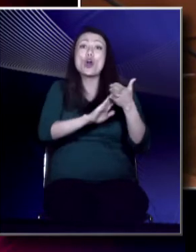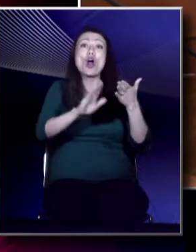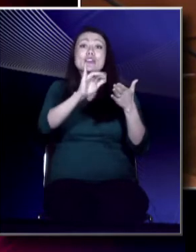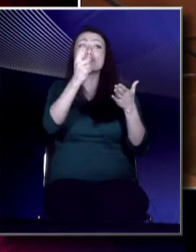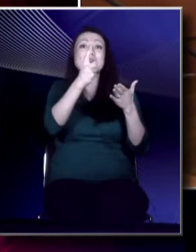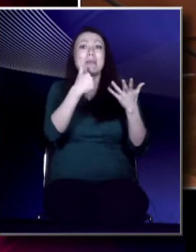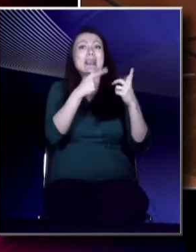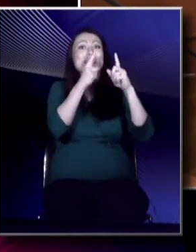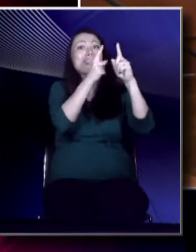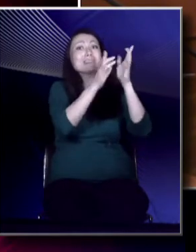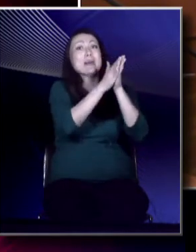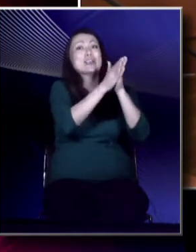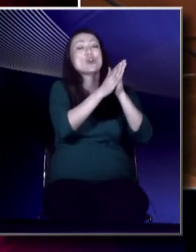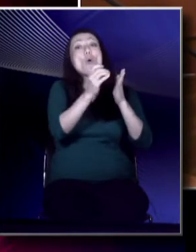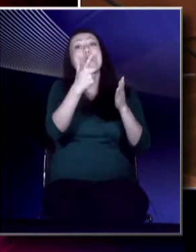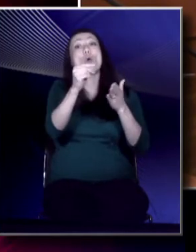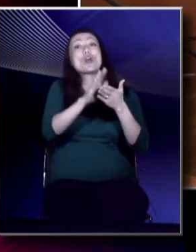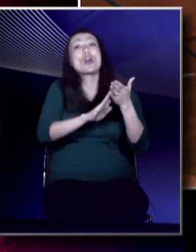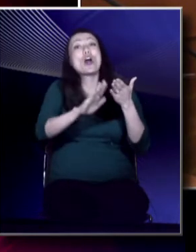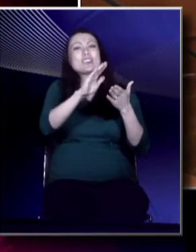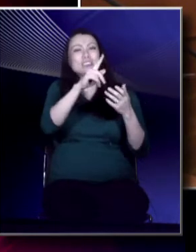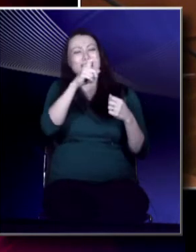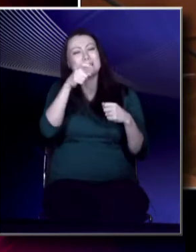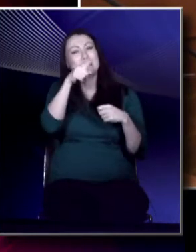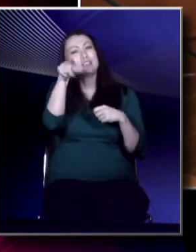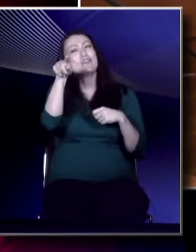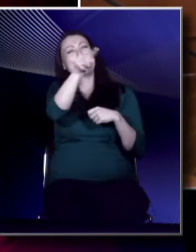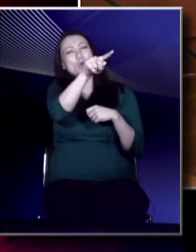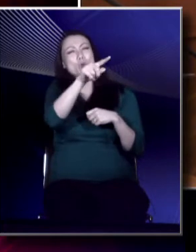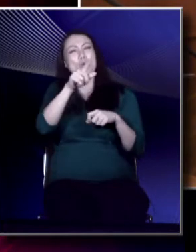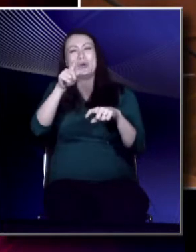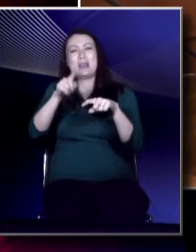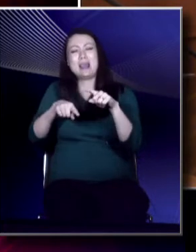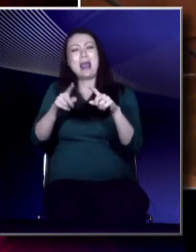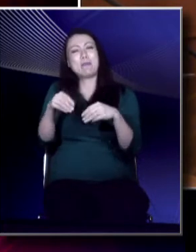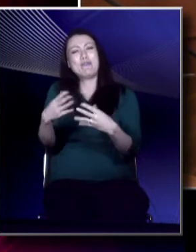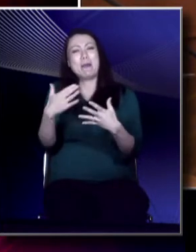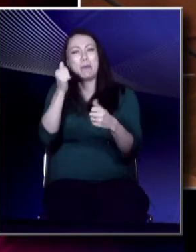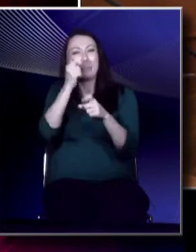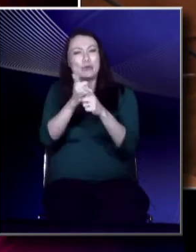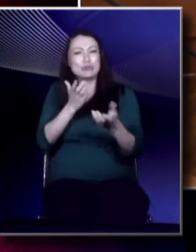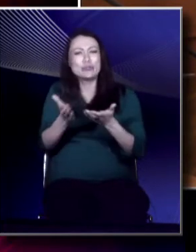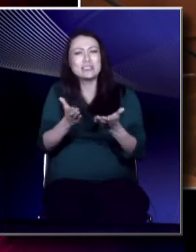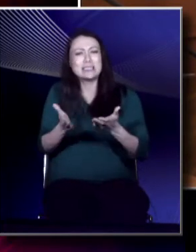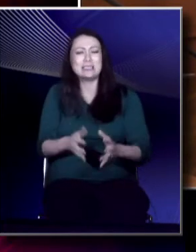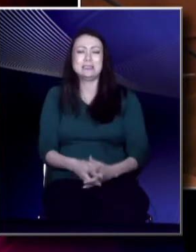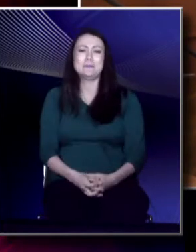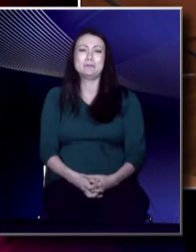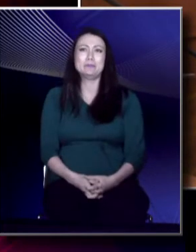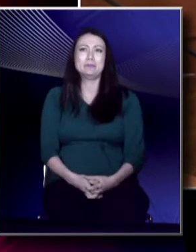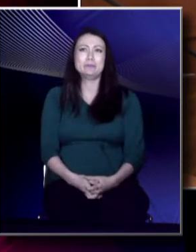to college even at all. This is because of your incapability to help provide my brother services.